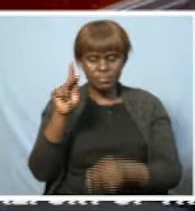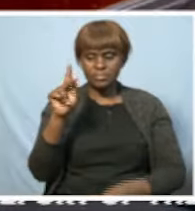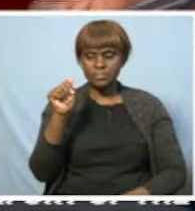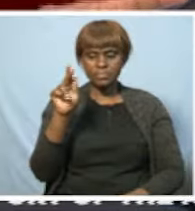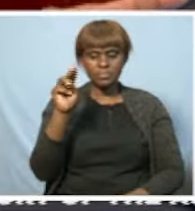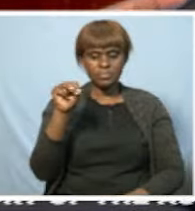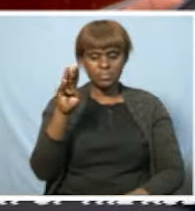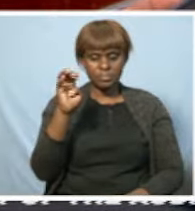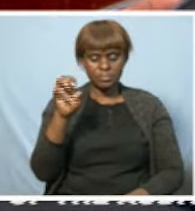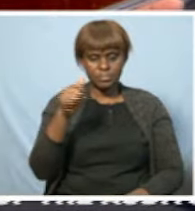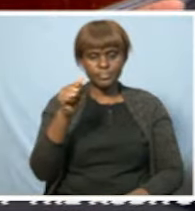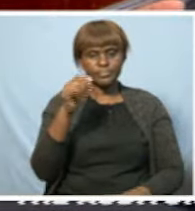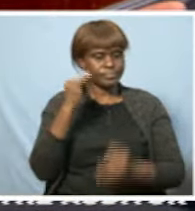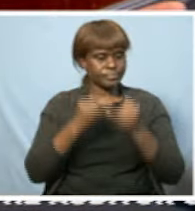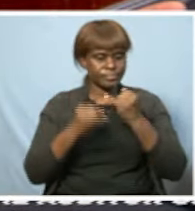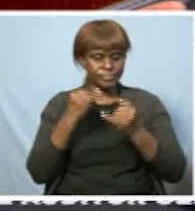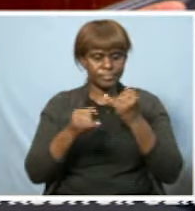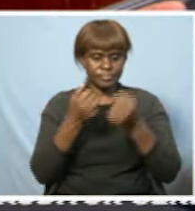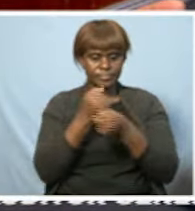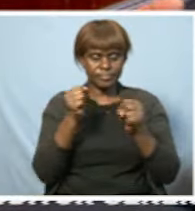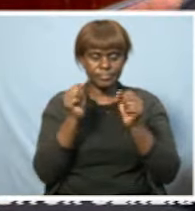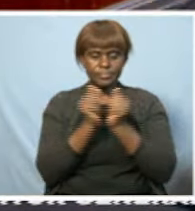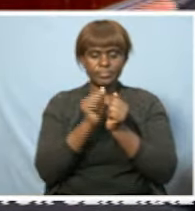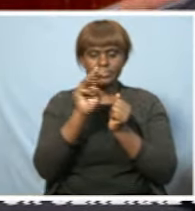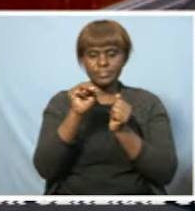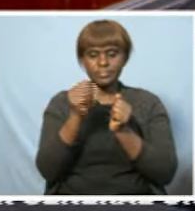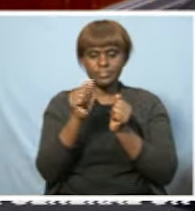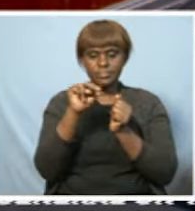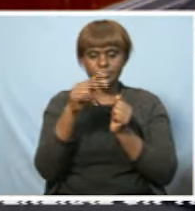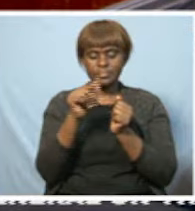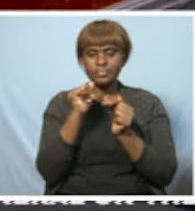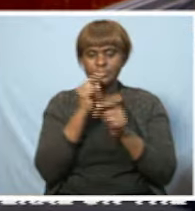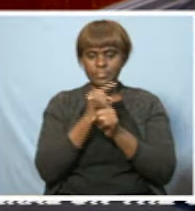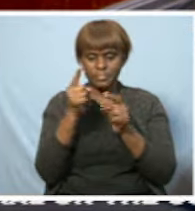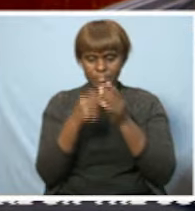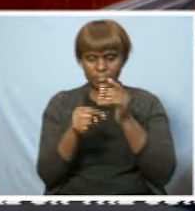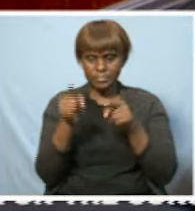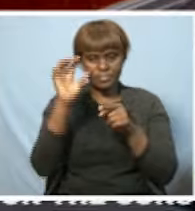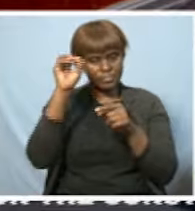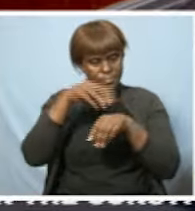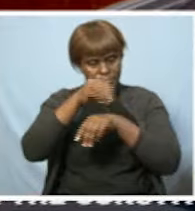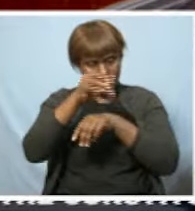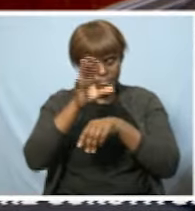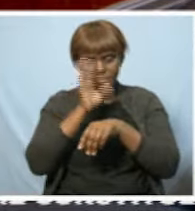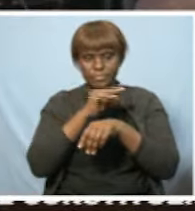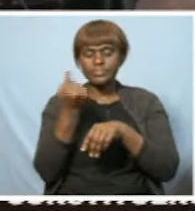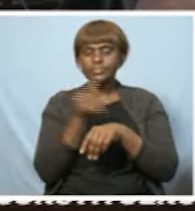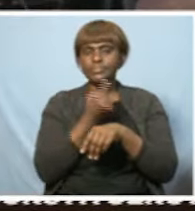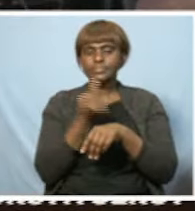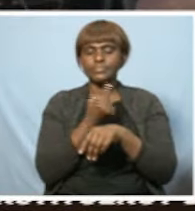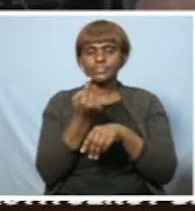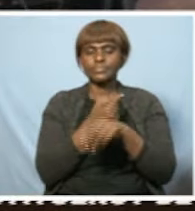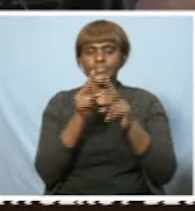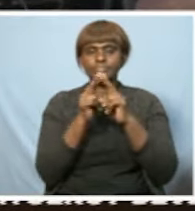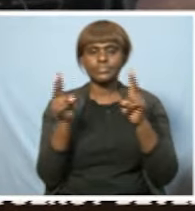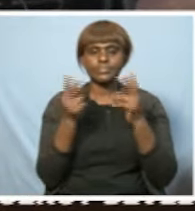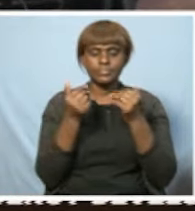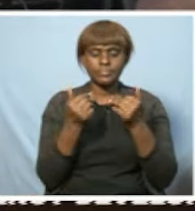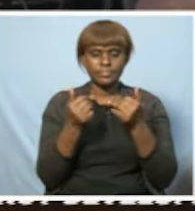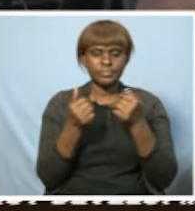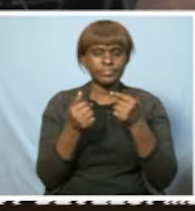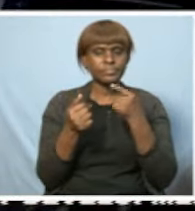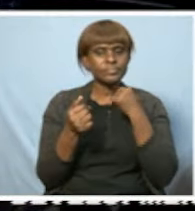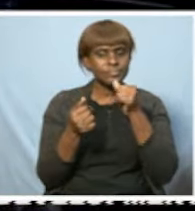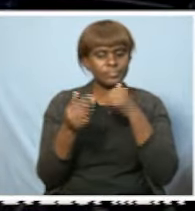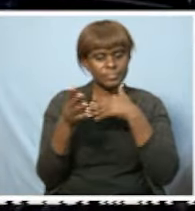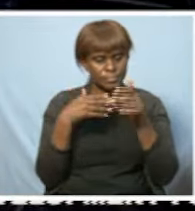Kaumbwe, are you done, Mangango? I was just suggesting. That is just advice, yes. It's advice, yes, because these ambulances, Chair,